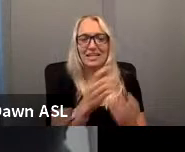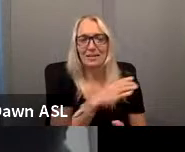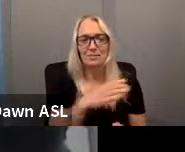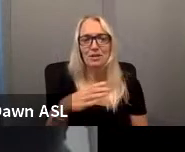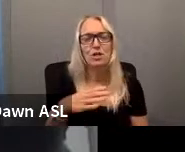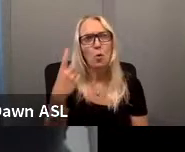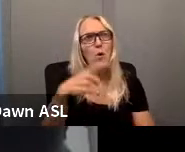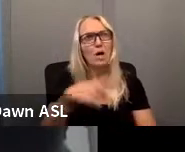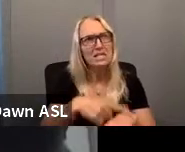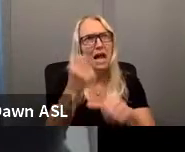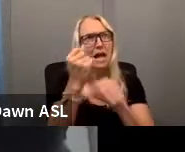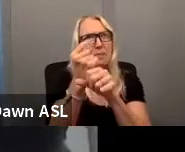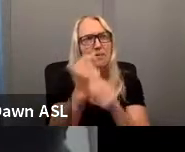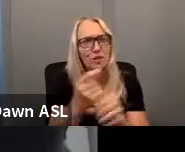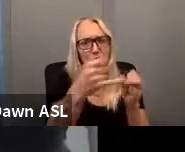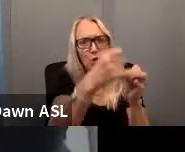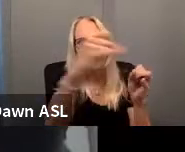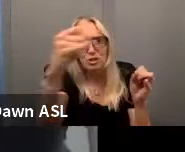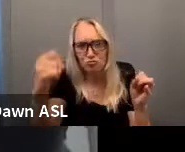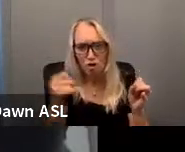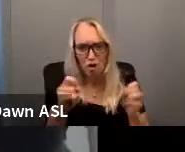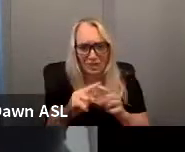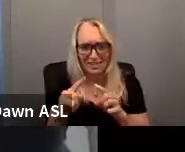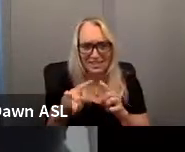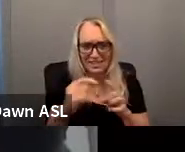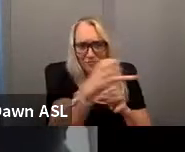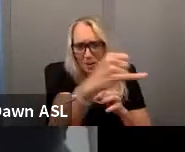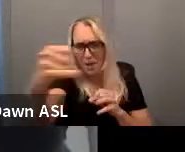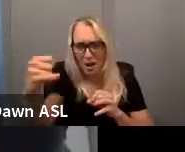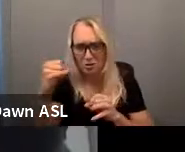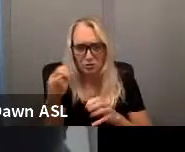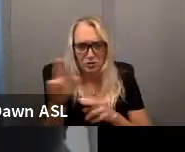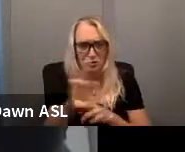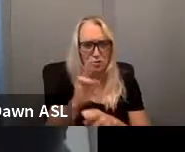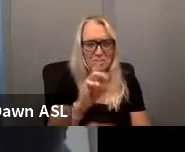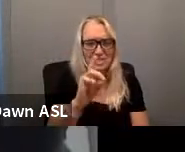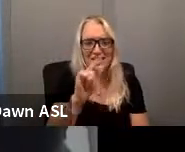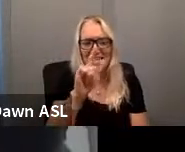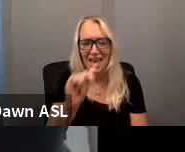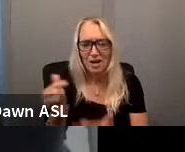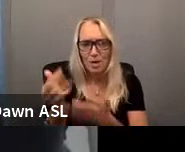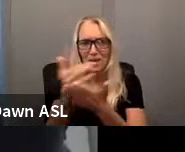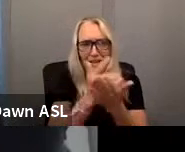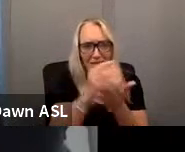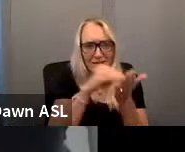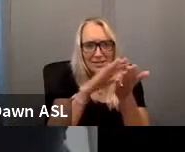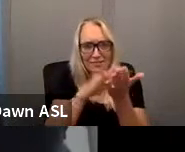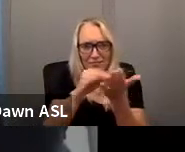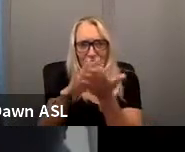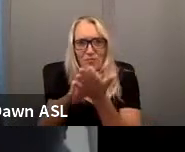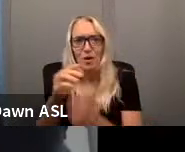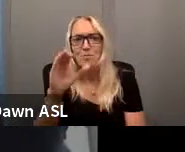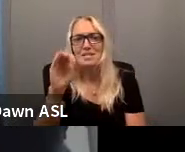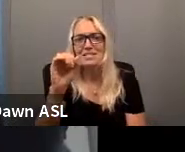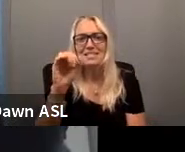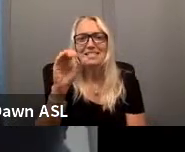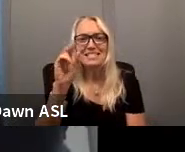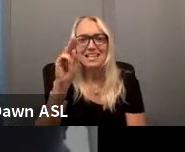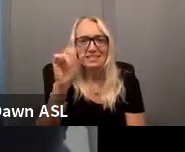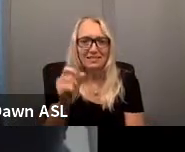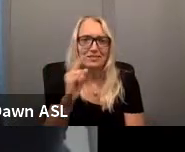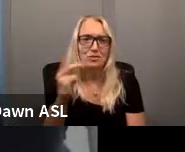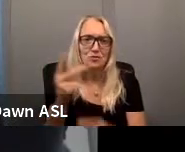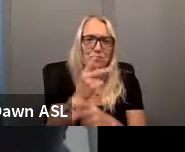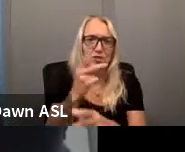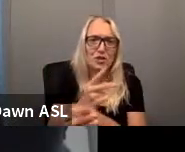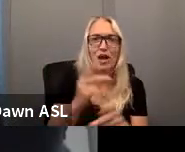redraw our congressional and state legislative district boundaries using data the Census Bureau collected last year, reflecting changes made to the population